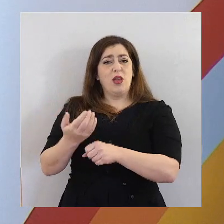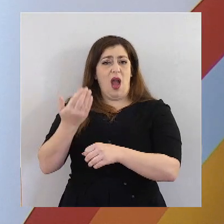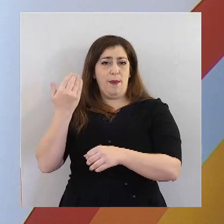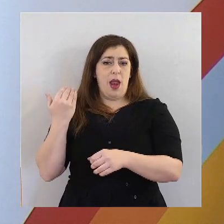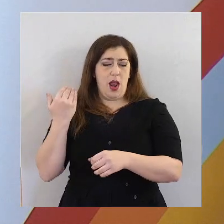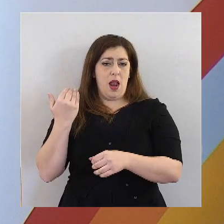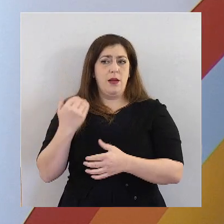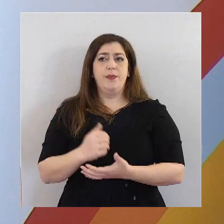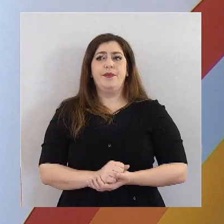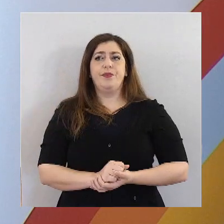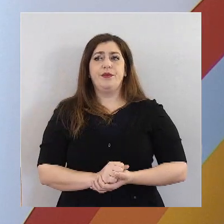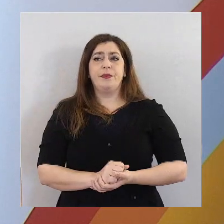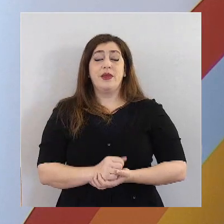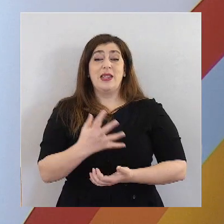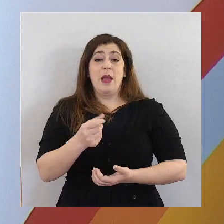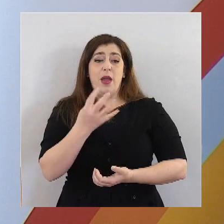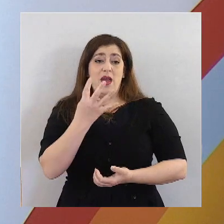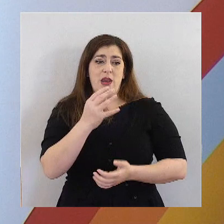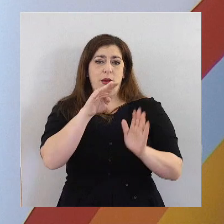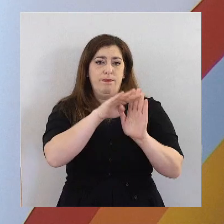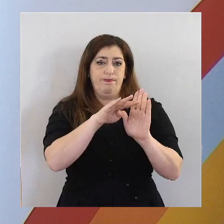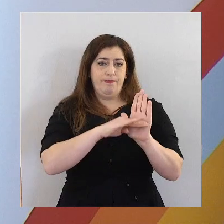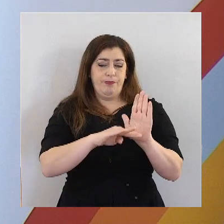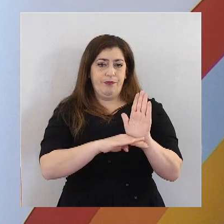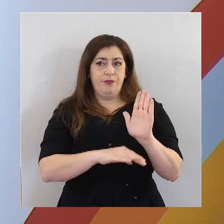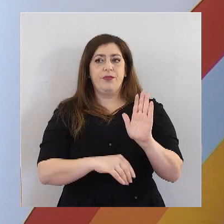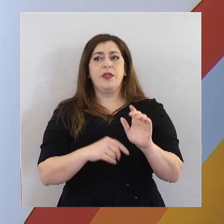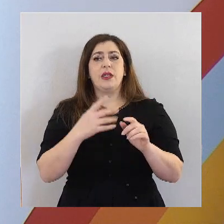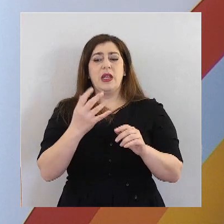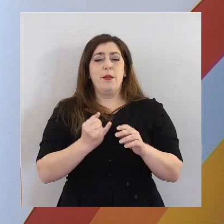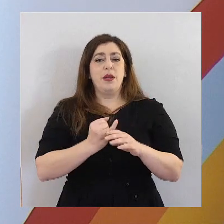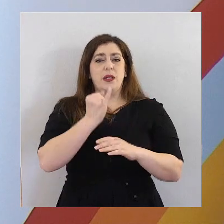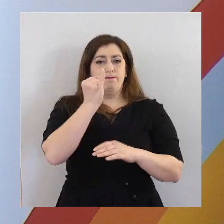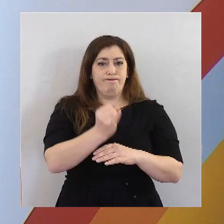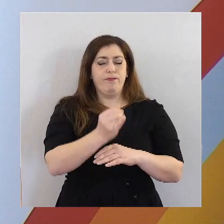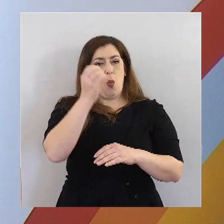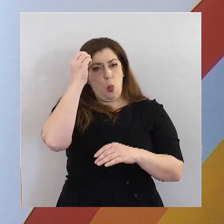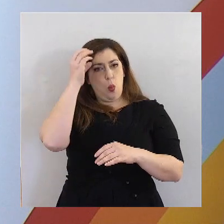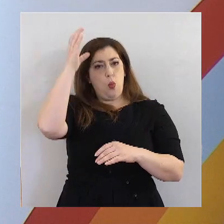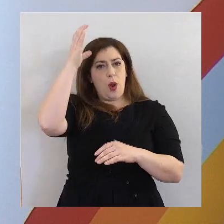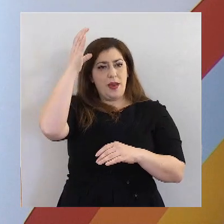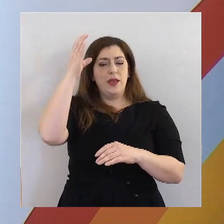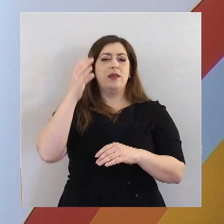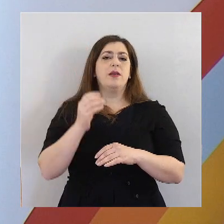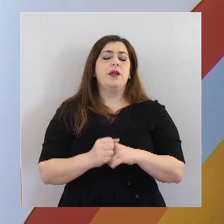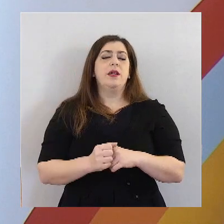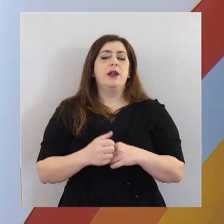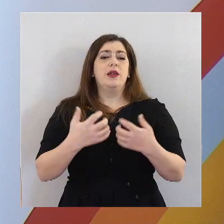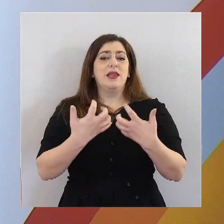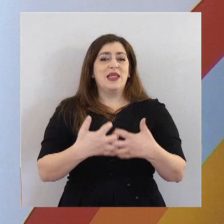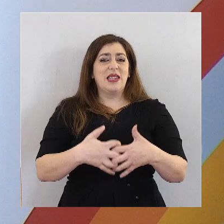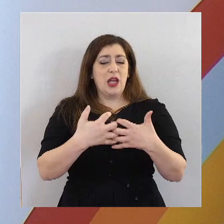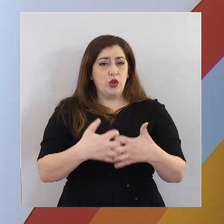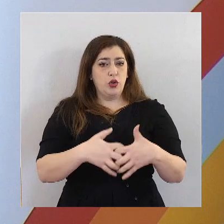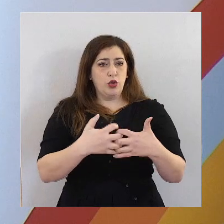4 modules. So an introduction to the project, awareness raising, key concepts and terminology, an